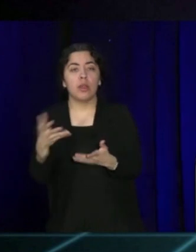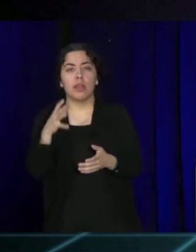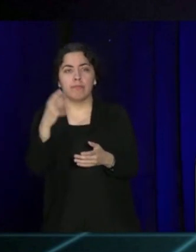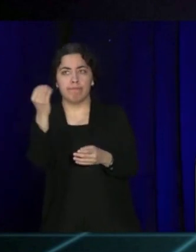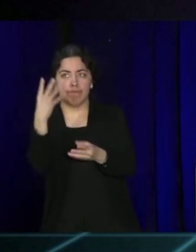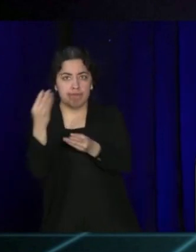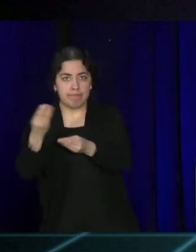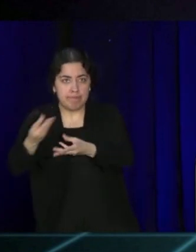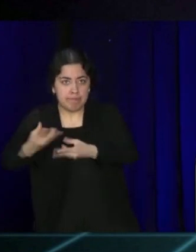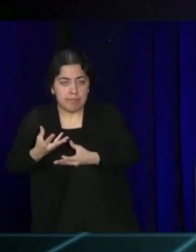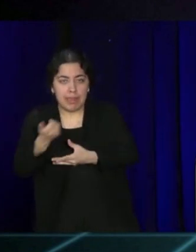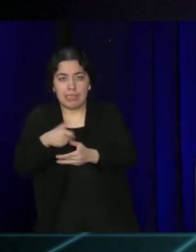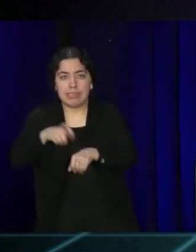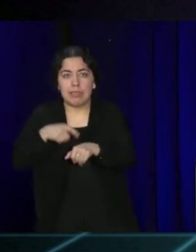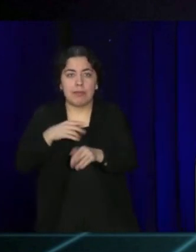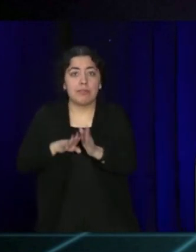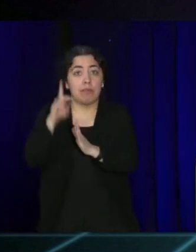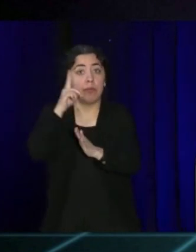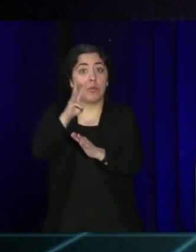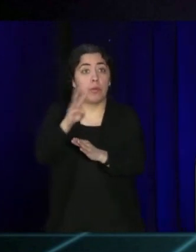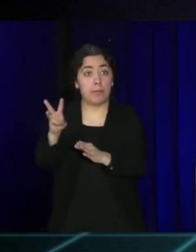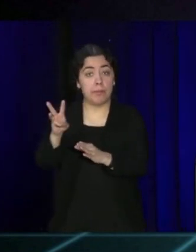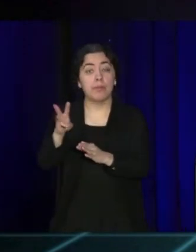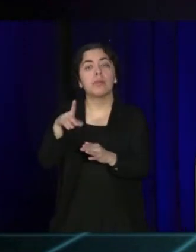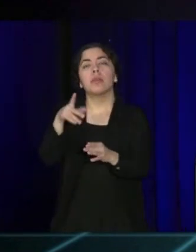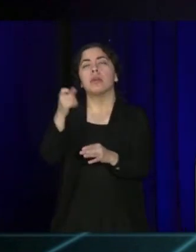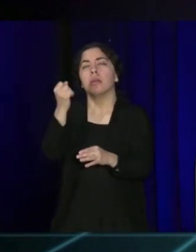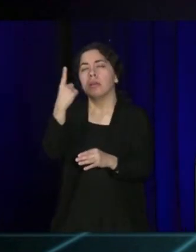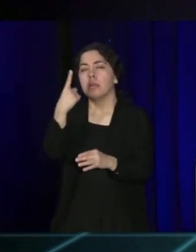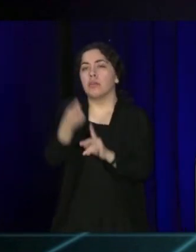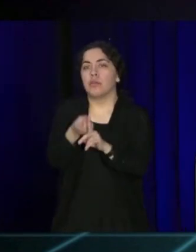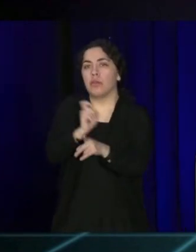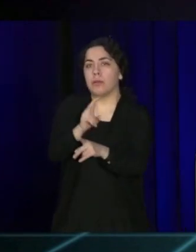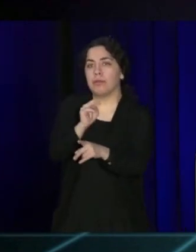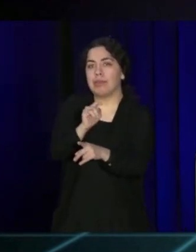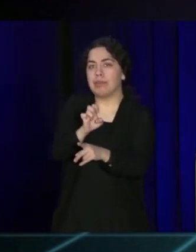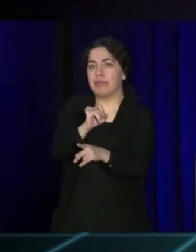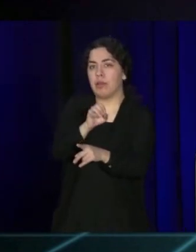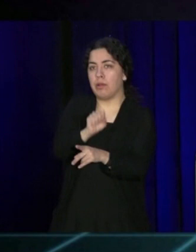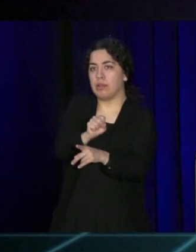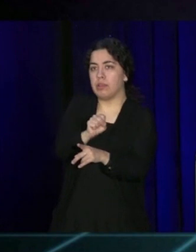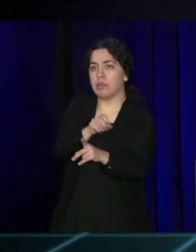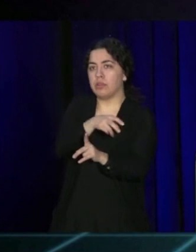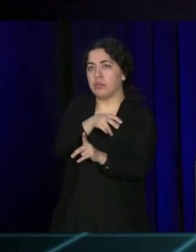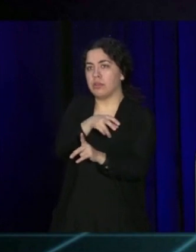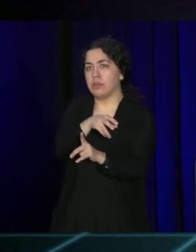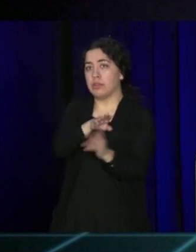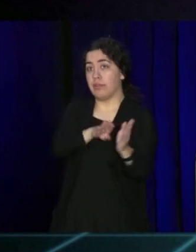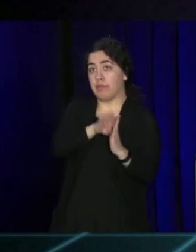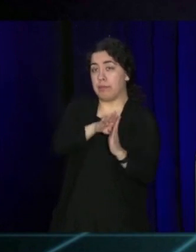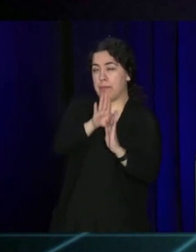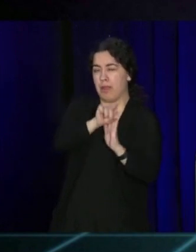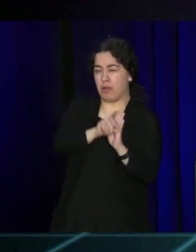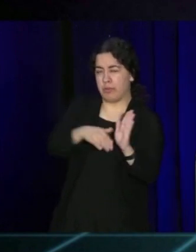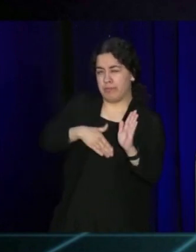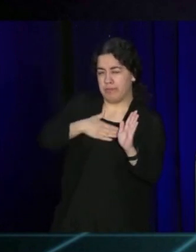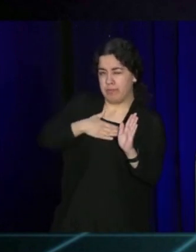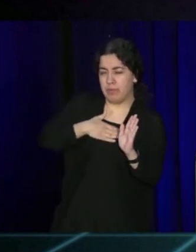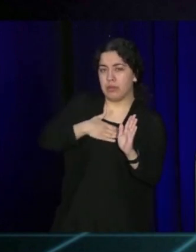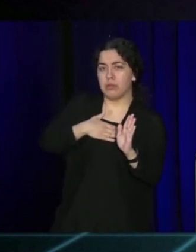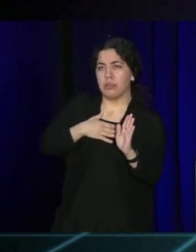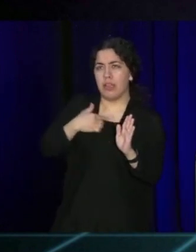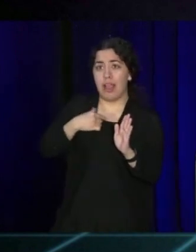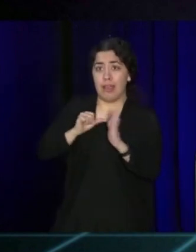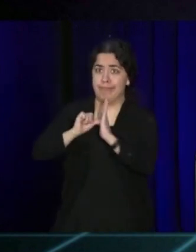for the web. And coming from a native iOS development background, I couldn't stress this